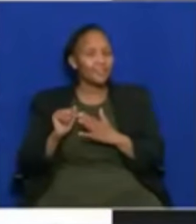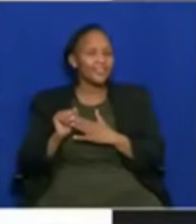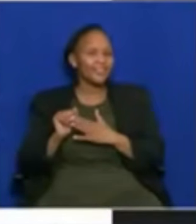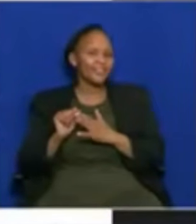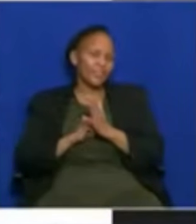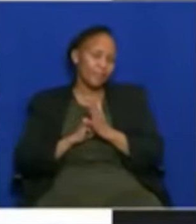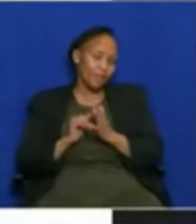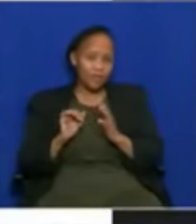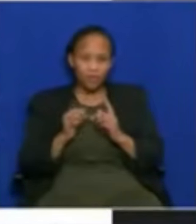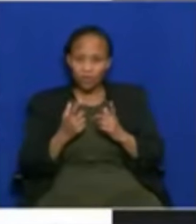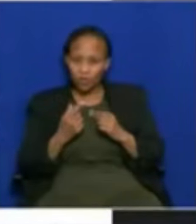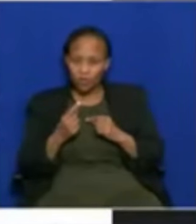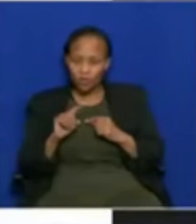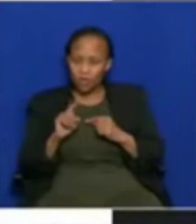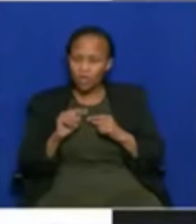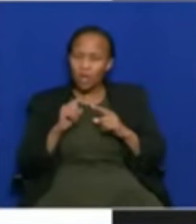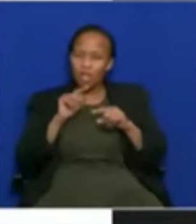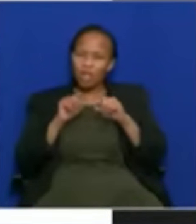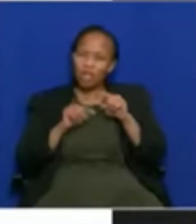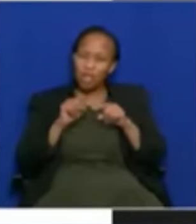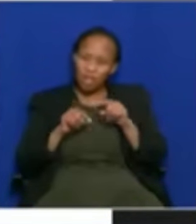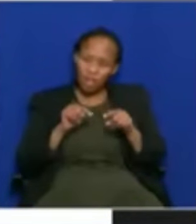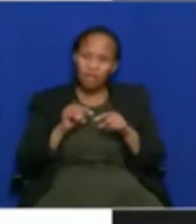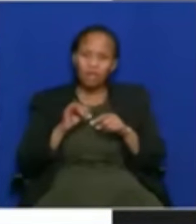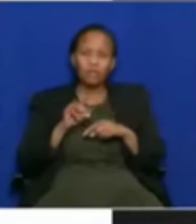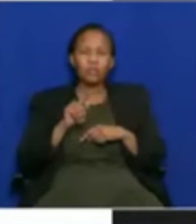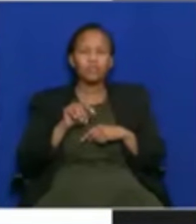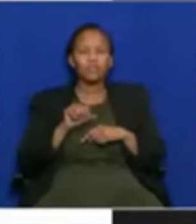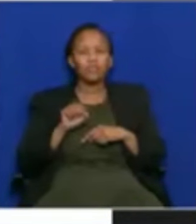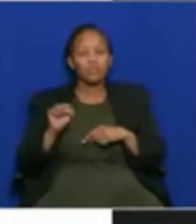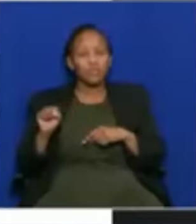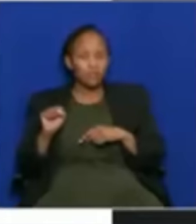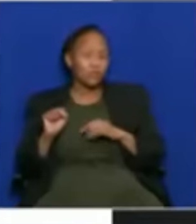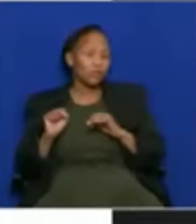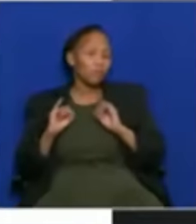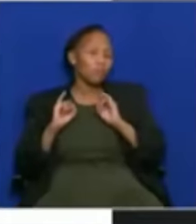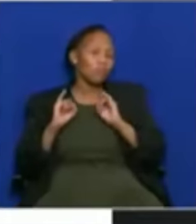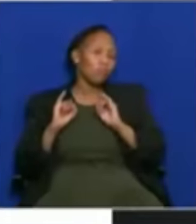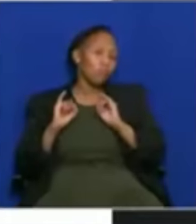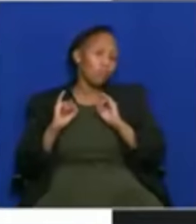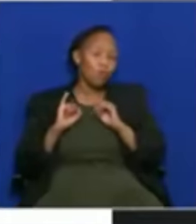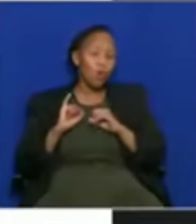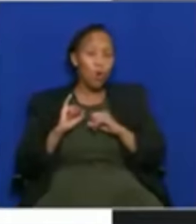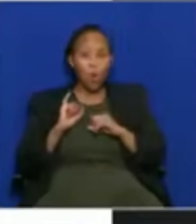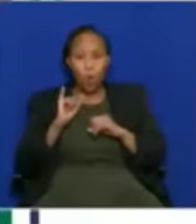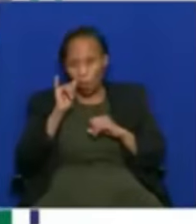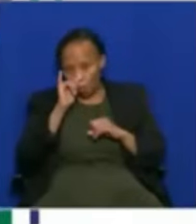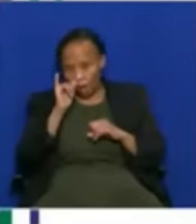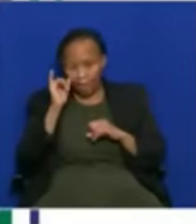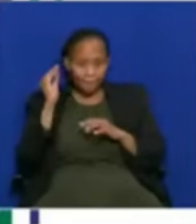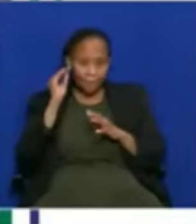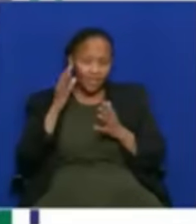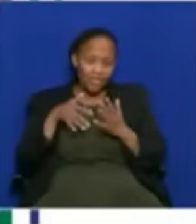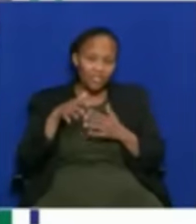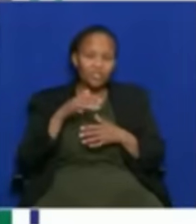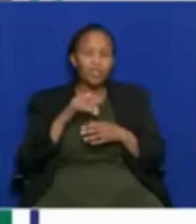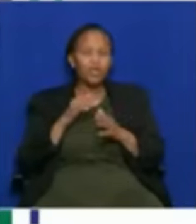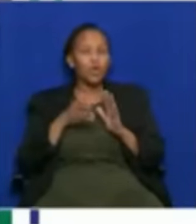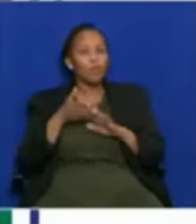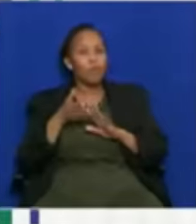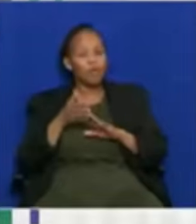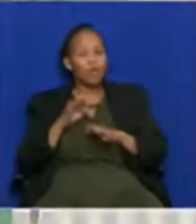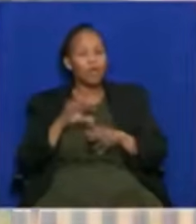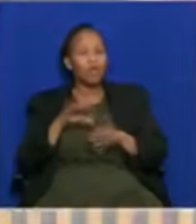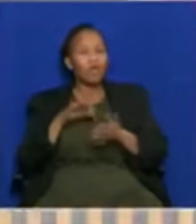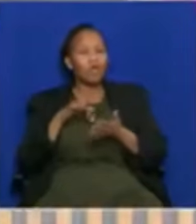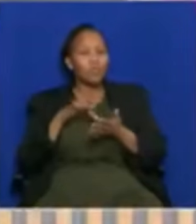TSS being a very critical covert crime intelligence operational post. You've said exactly that. I also cannot understand